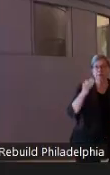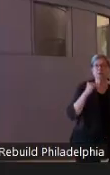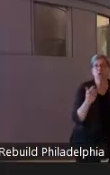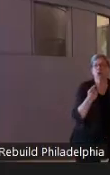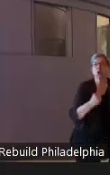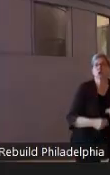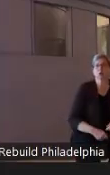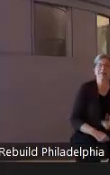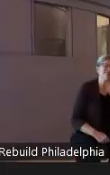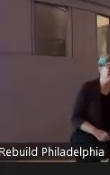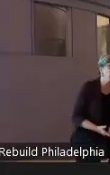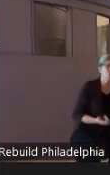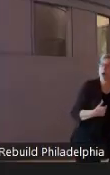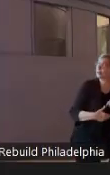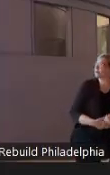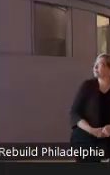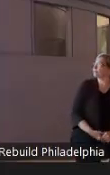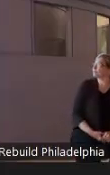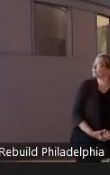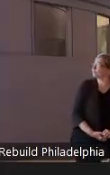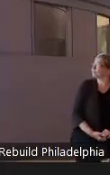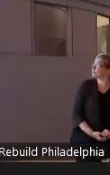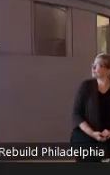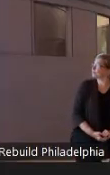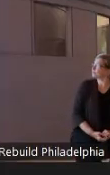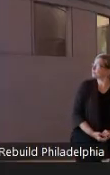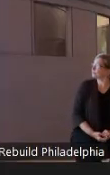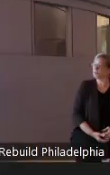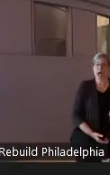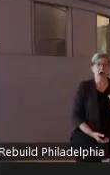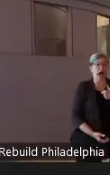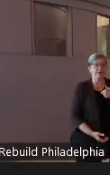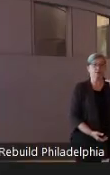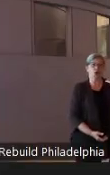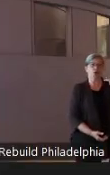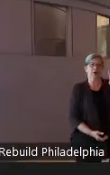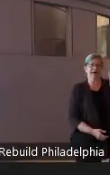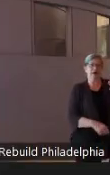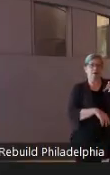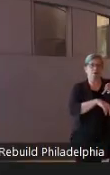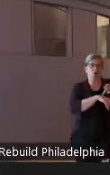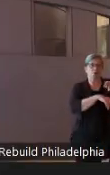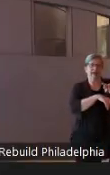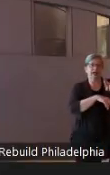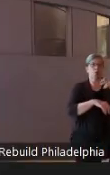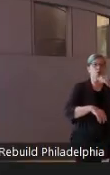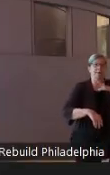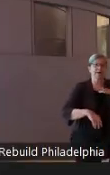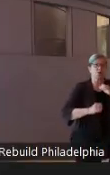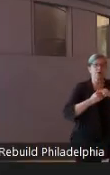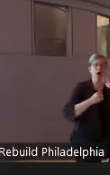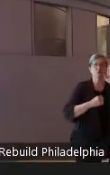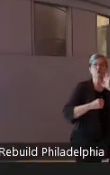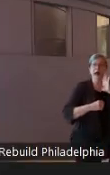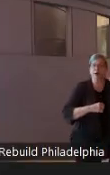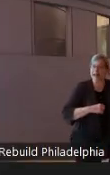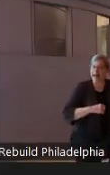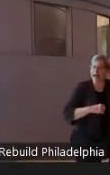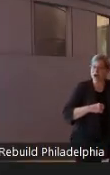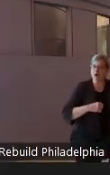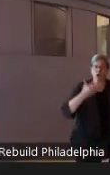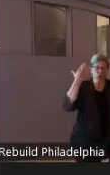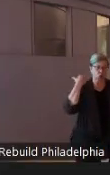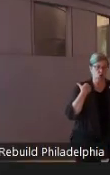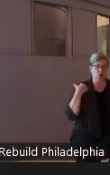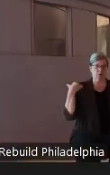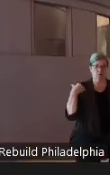steps. Thank you so much for being with us. I am a Puerto Rican woman with brown hair,